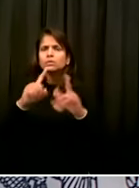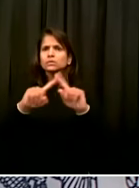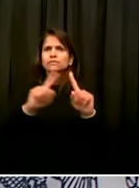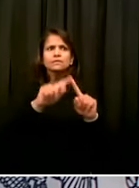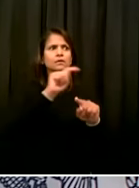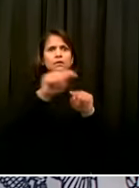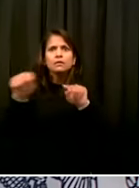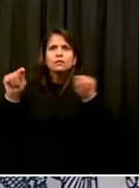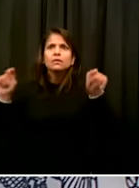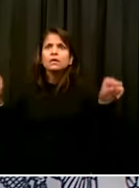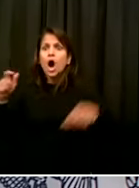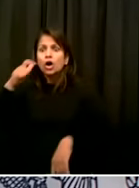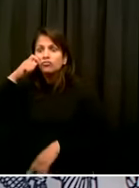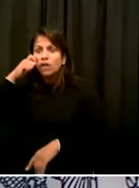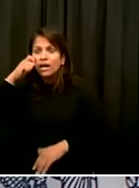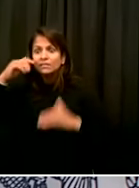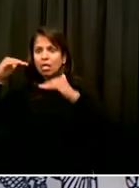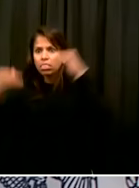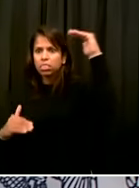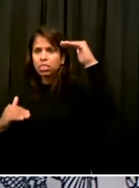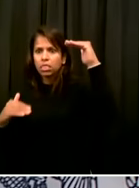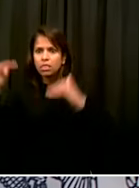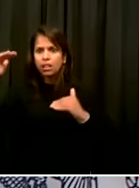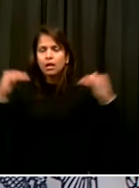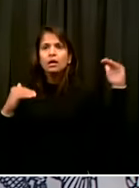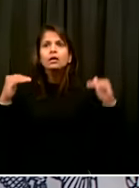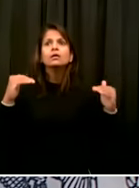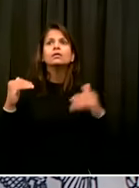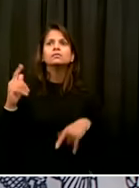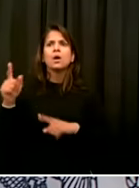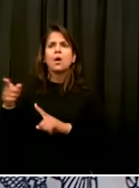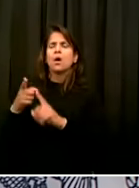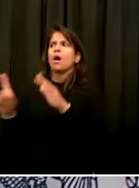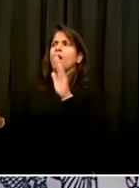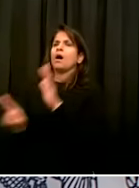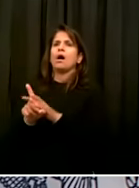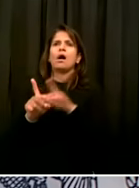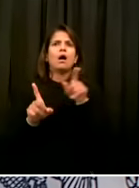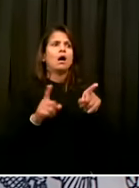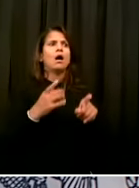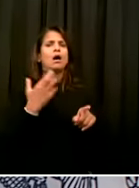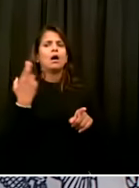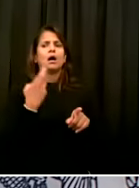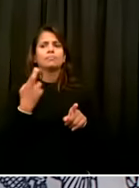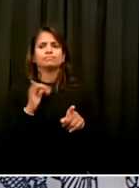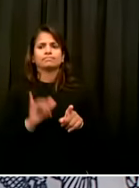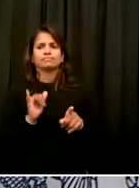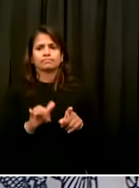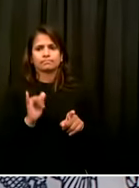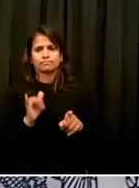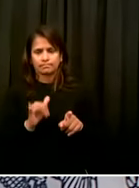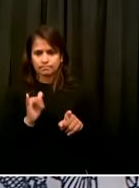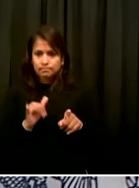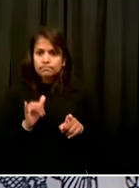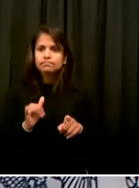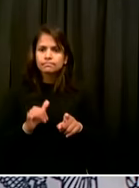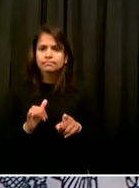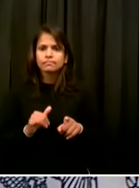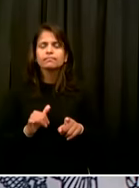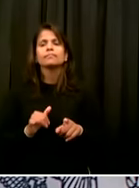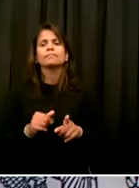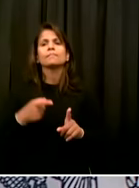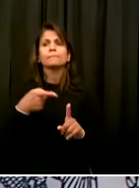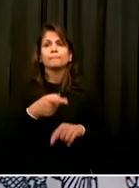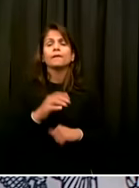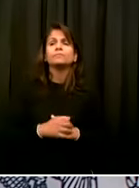loud because it might spook them. It might offend them, and then they'll move someplace else. That's no way to go about addressing